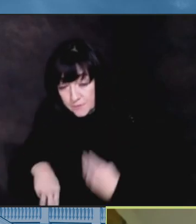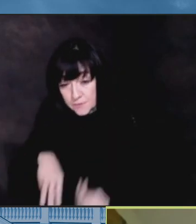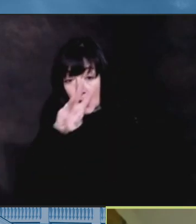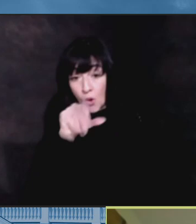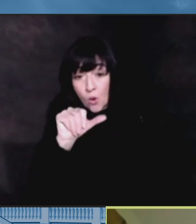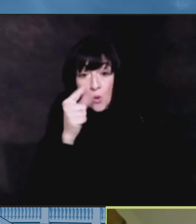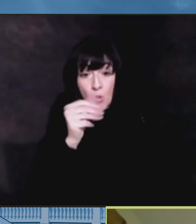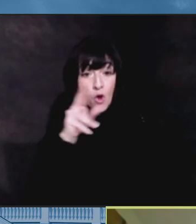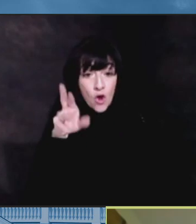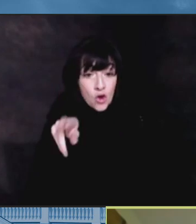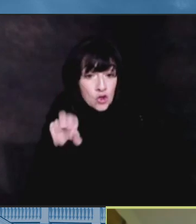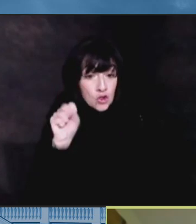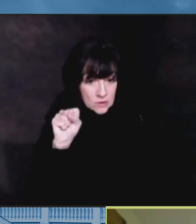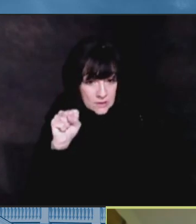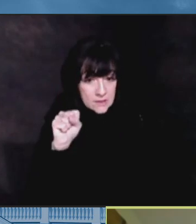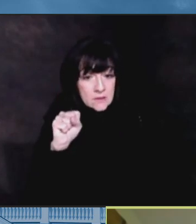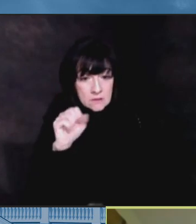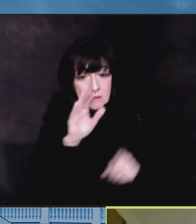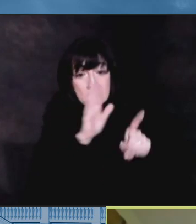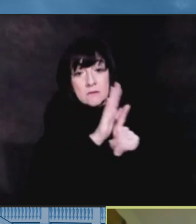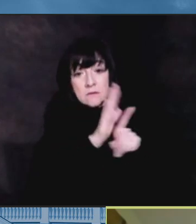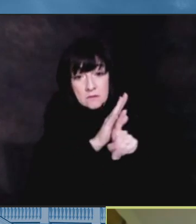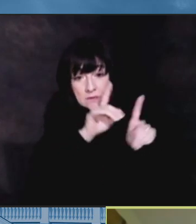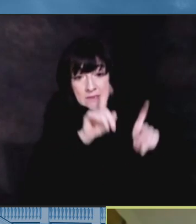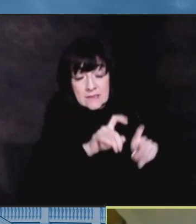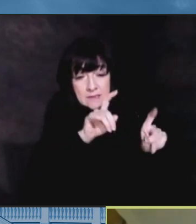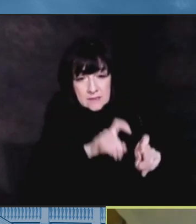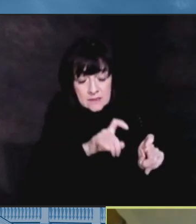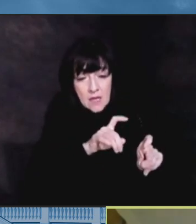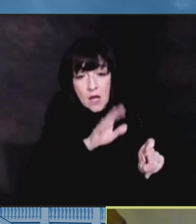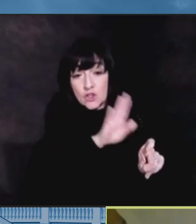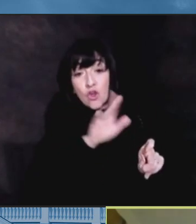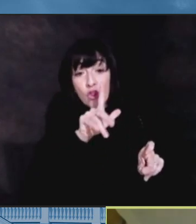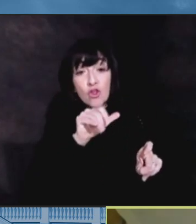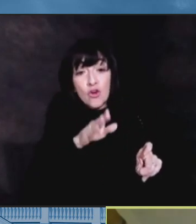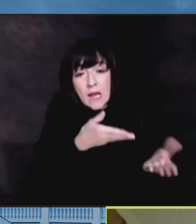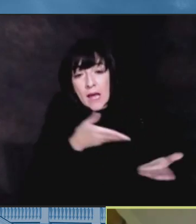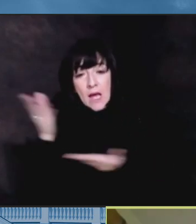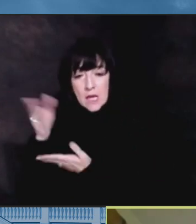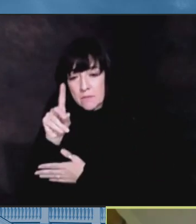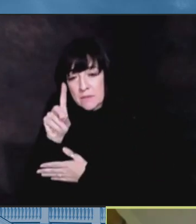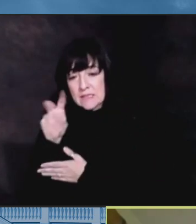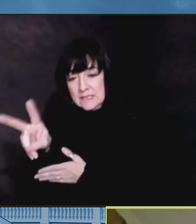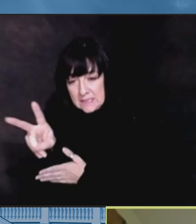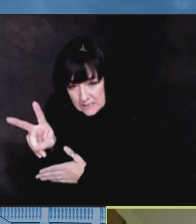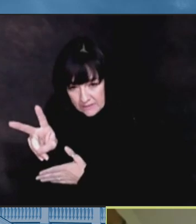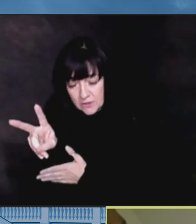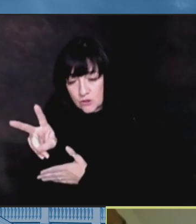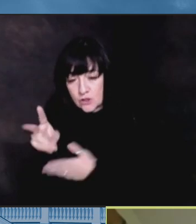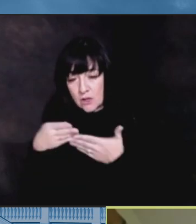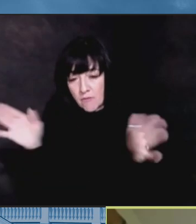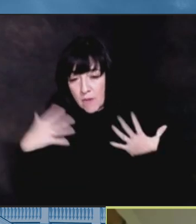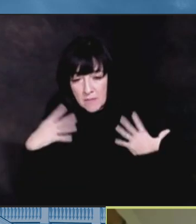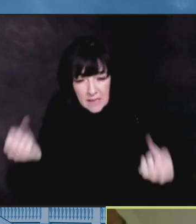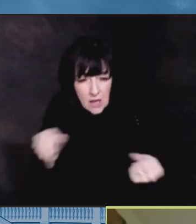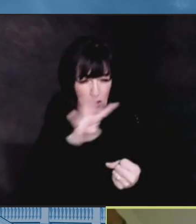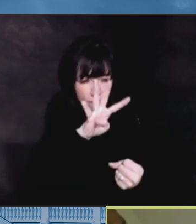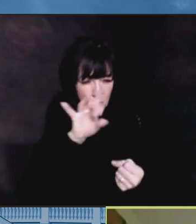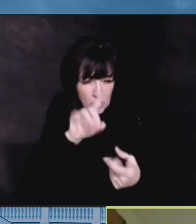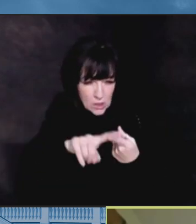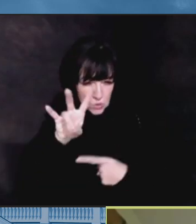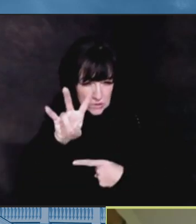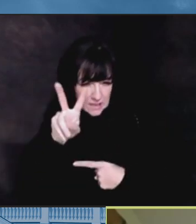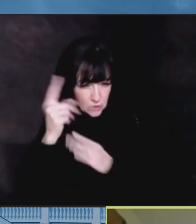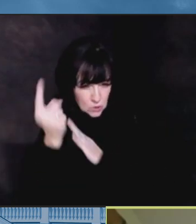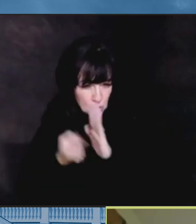at the Division of Public Health Lab, they're still around the 48 to 72 hours as well. So there are options. We are seeing a